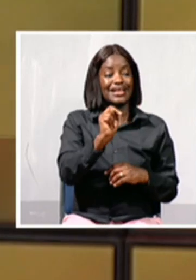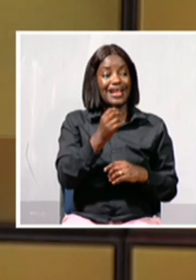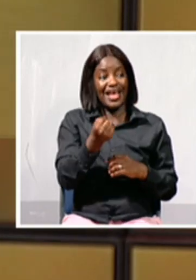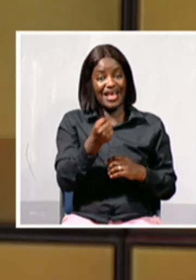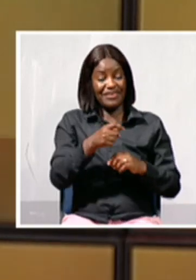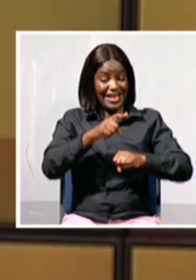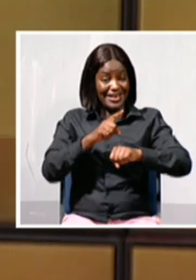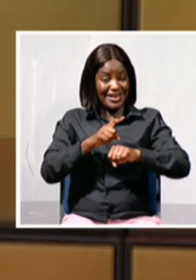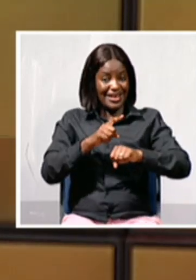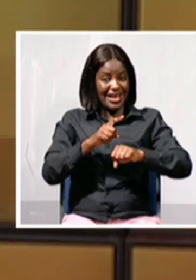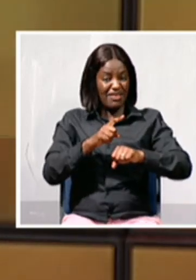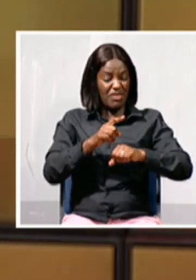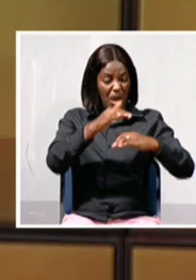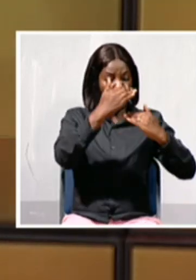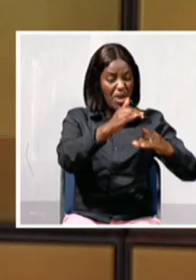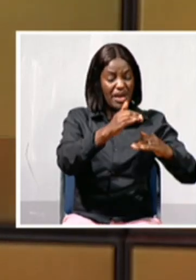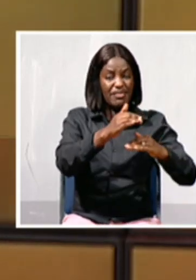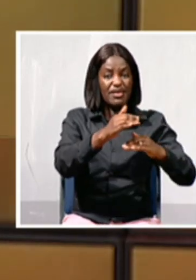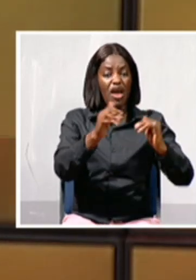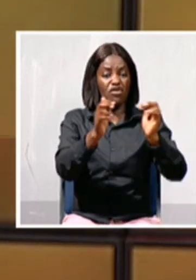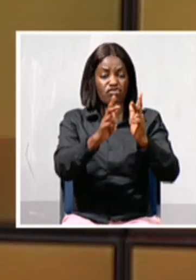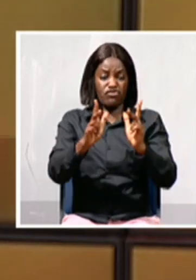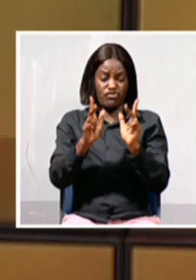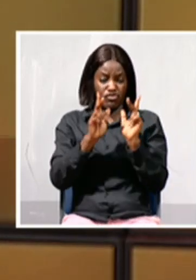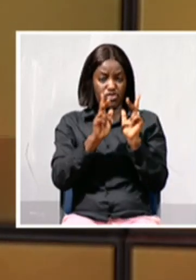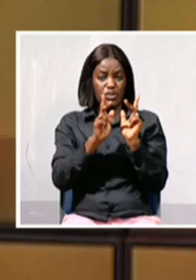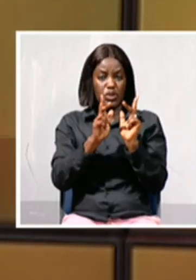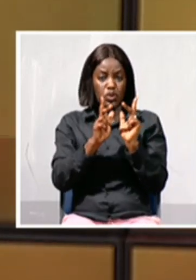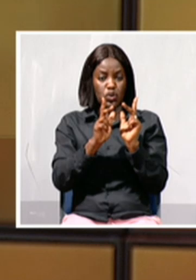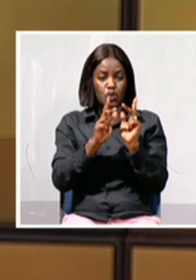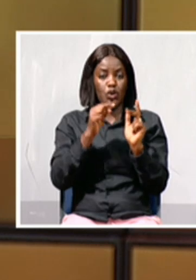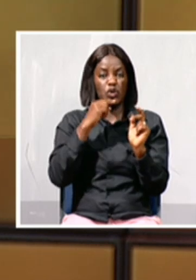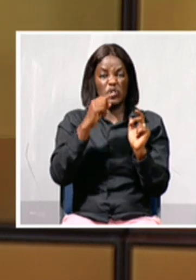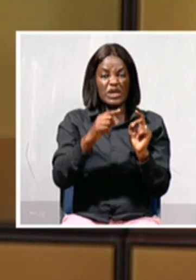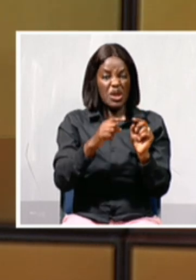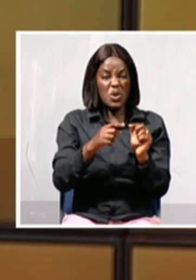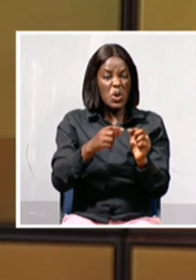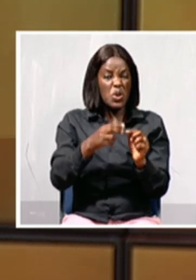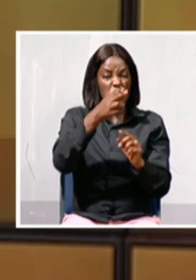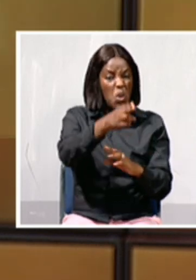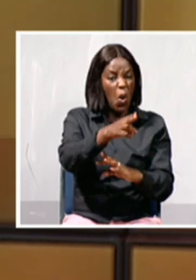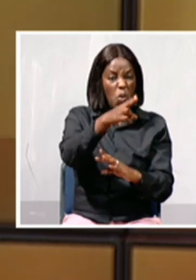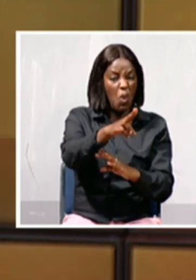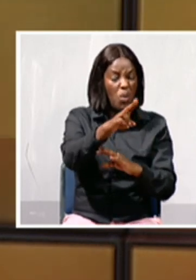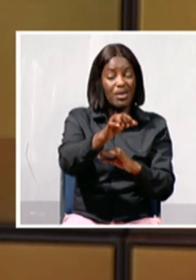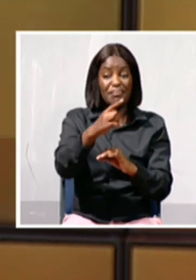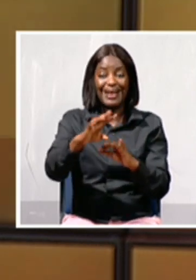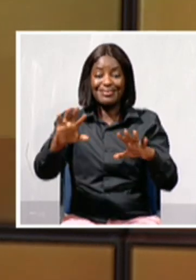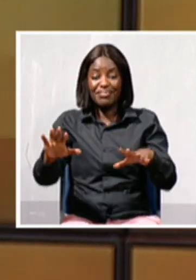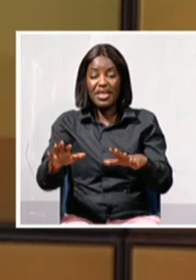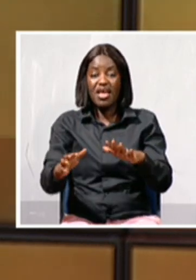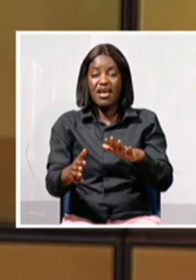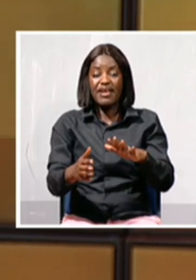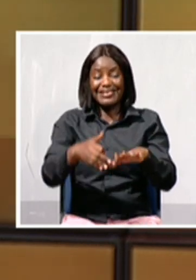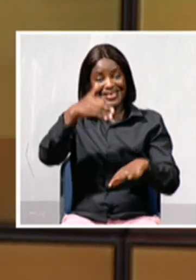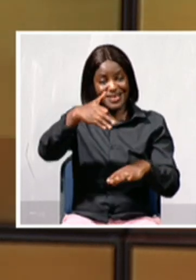register, provisional voters register is going to be released on the 29th of August, both in the government gazette, and it will be made available actually